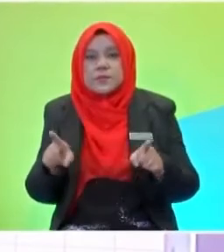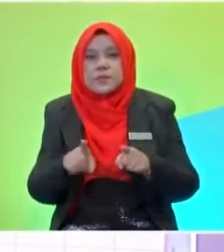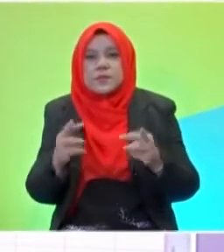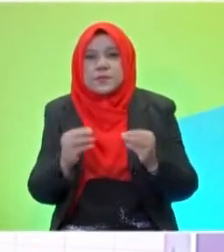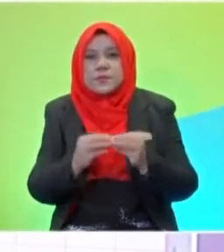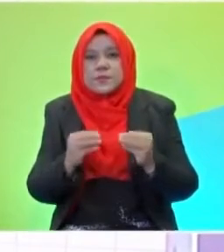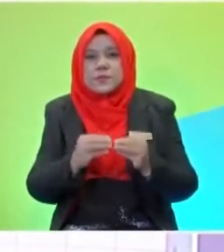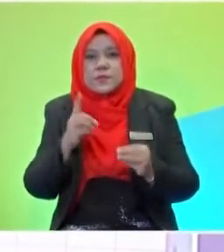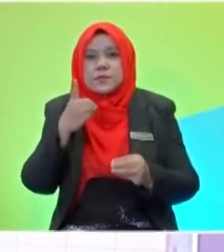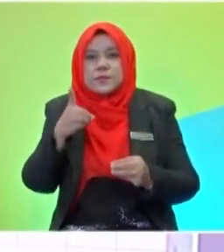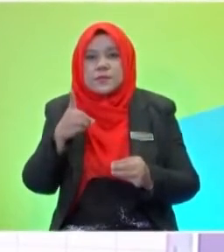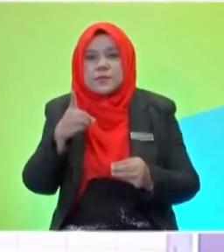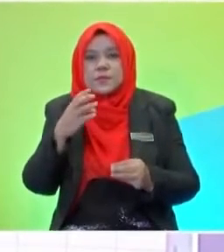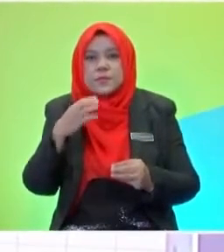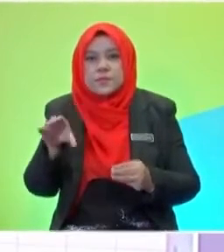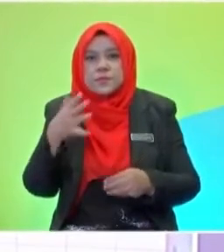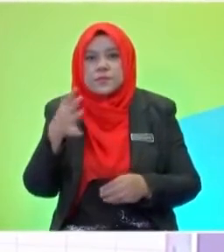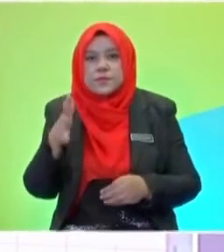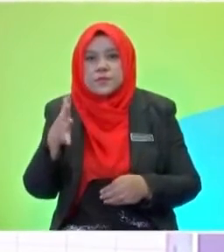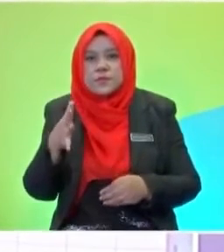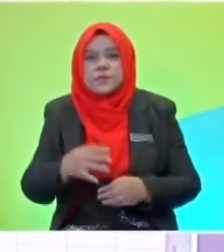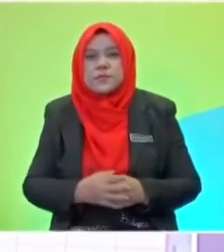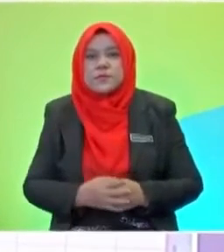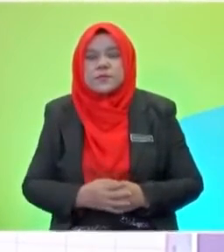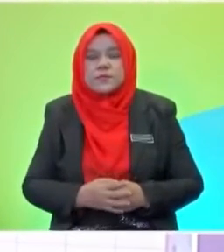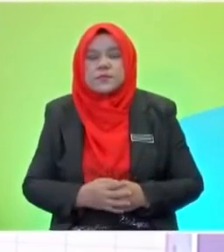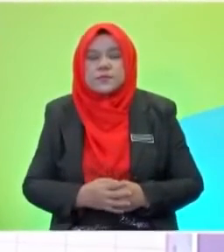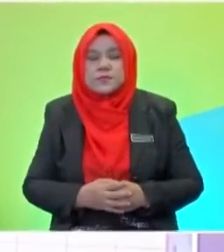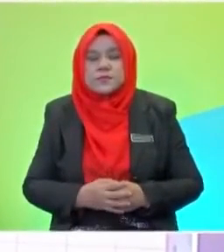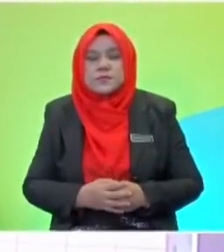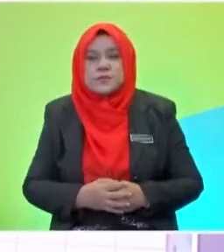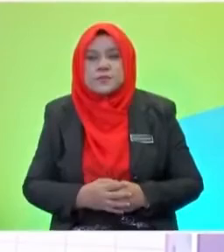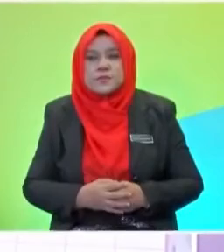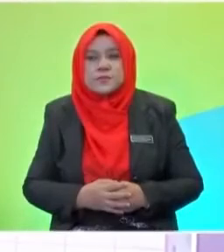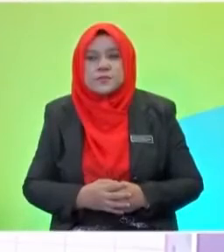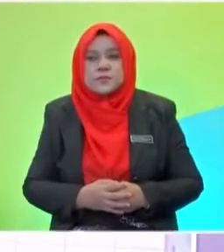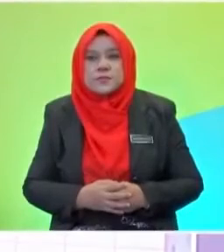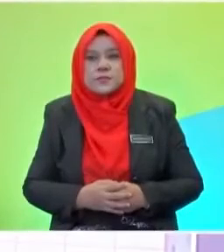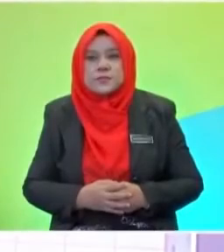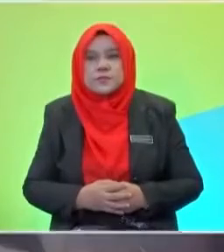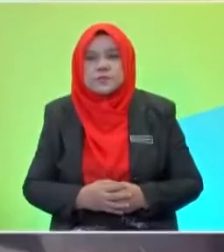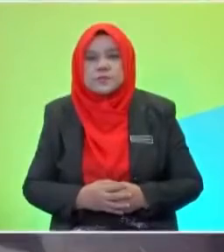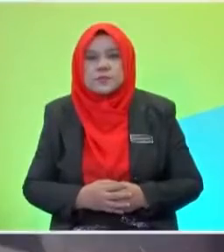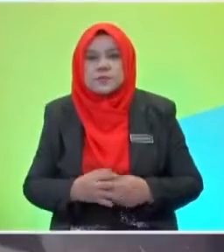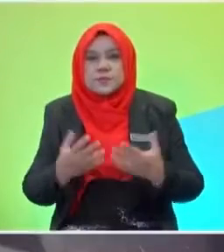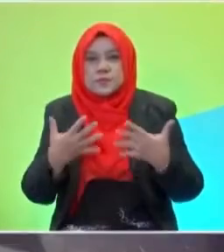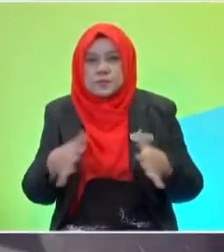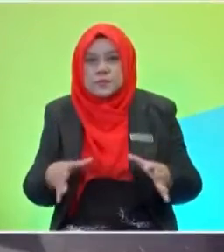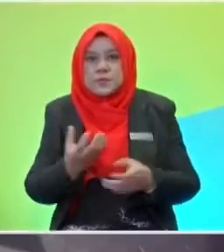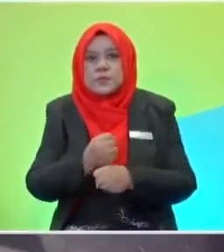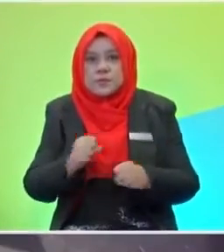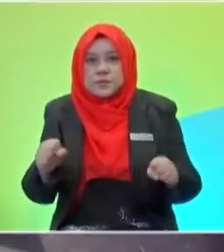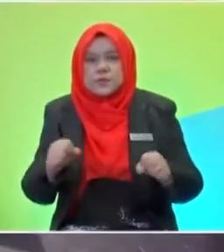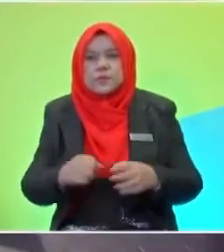to 115. Okay, R divided by 15 equals to 115. Okay, so once you are finished with the